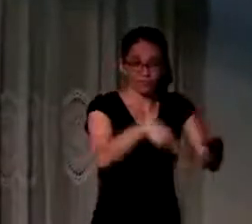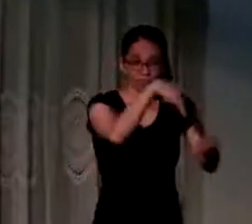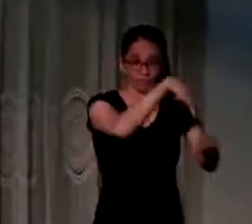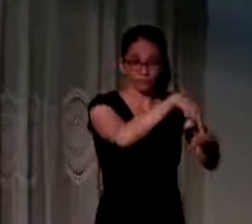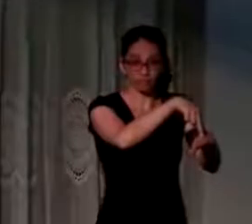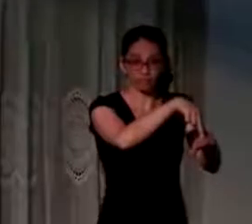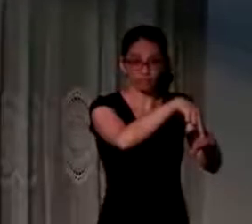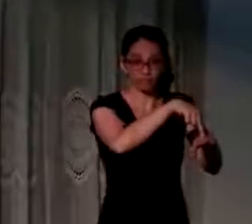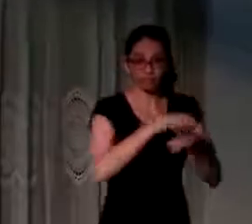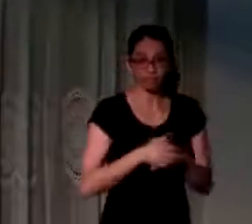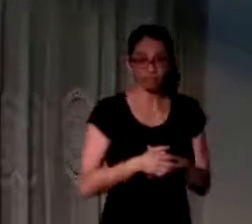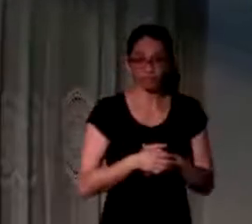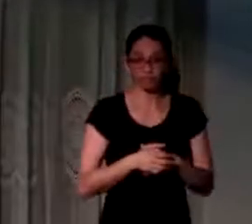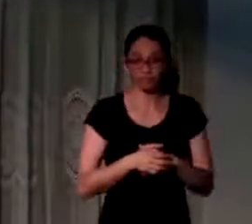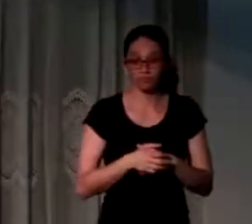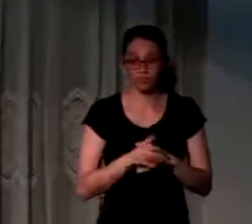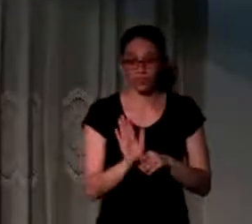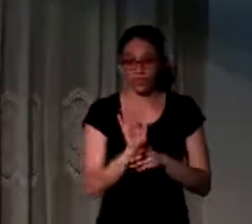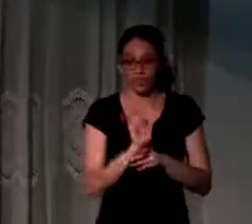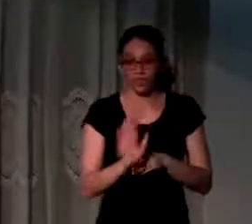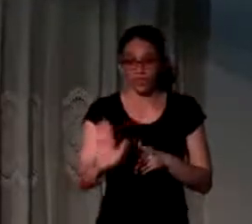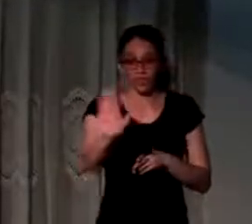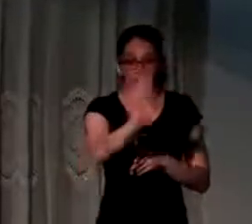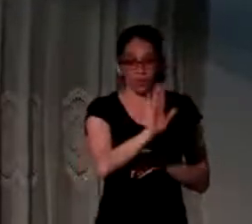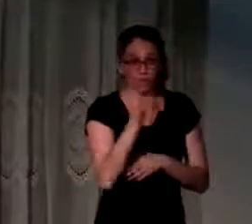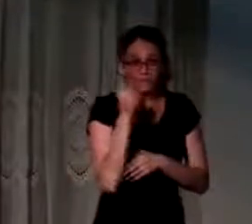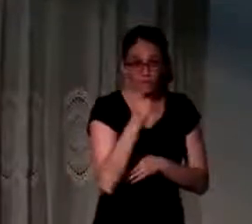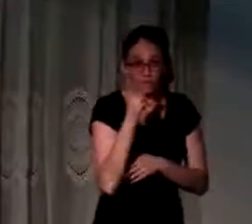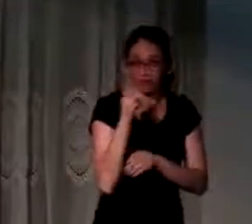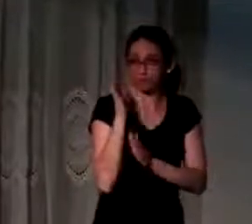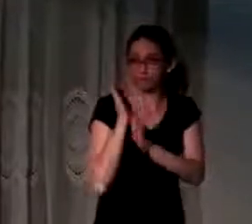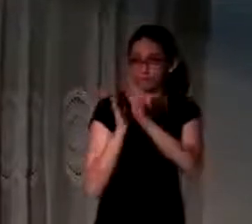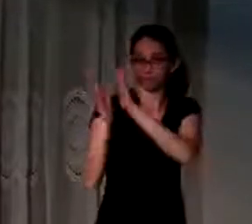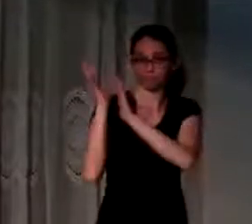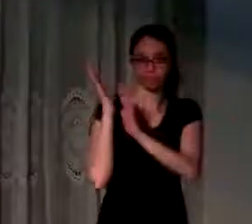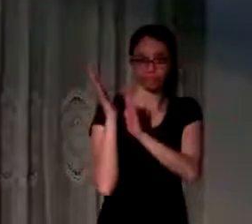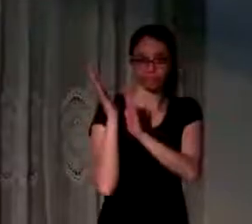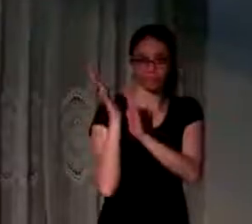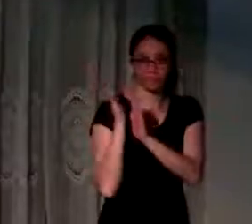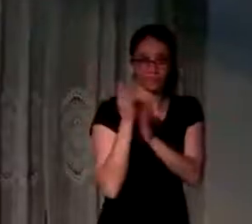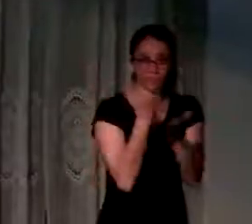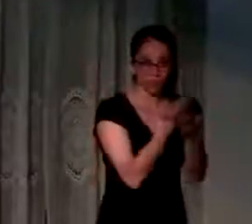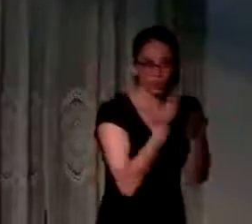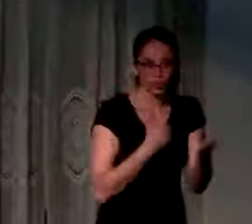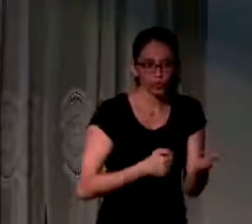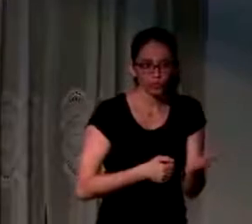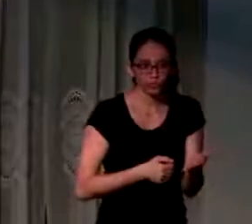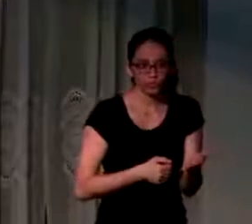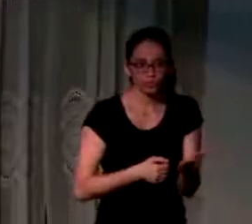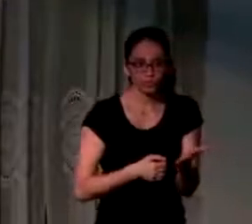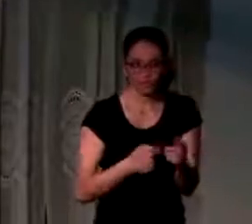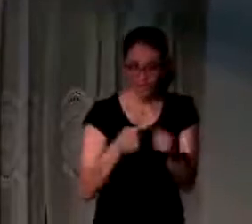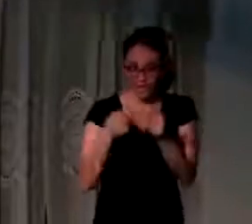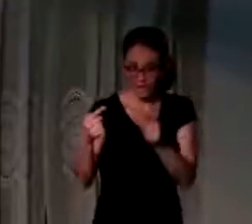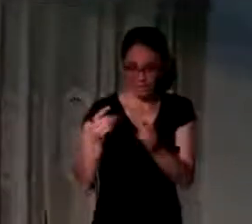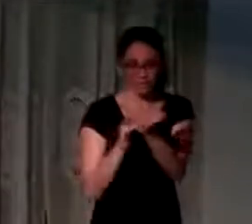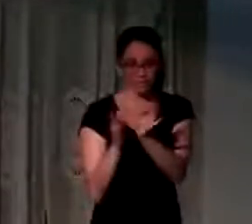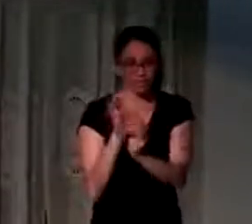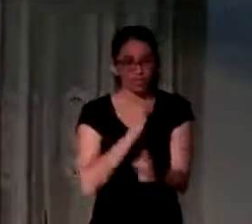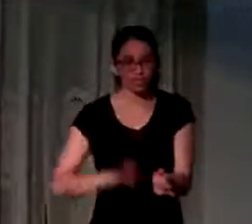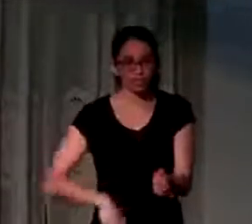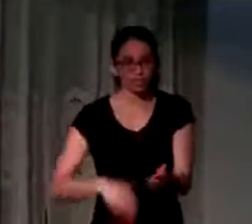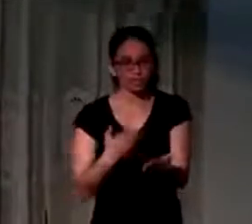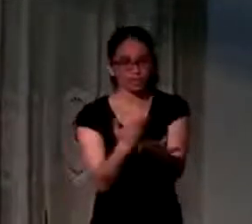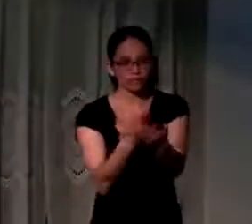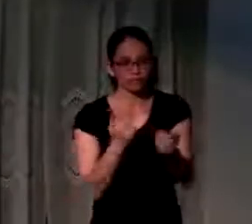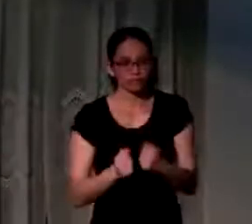Your history is your testimony. The enemies of Christ are your testimony. Your archaeological